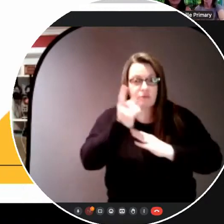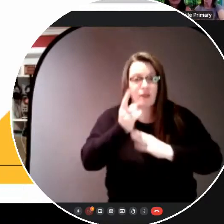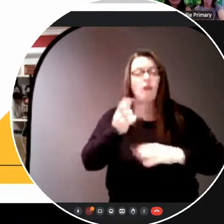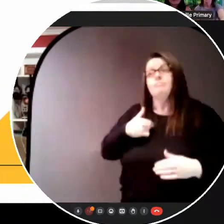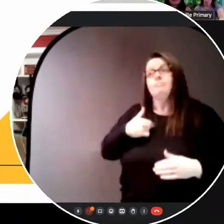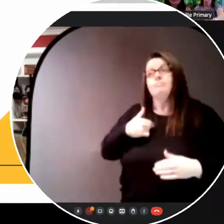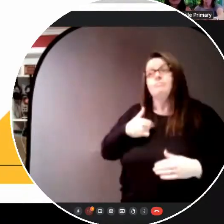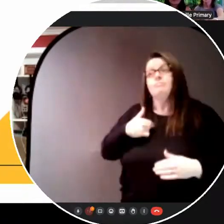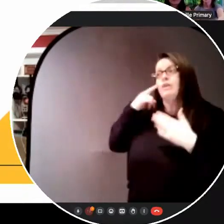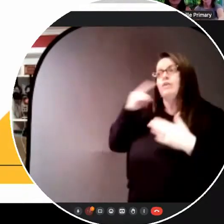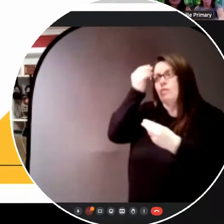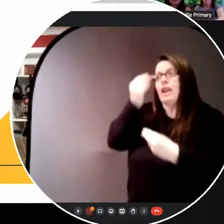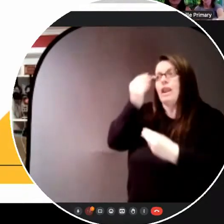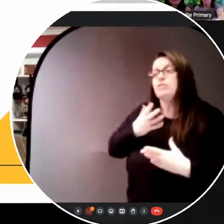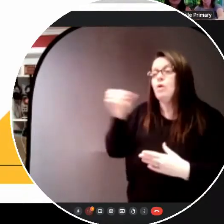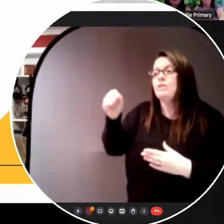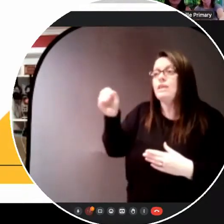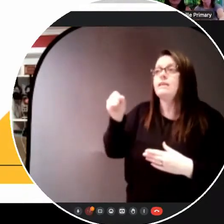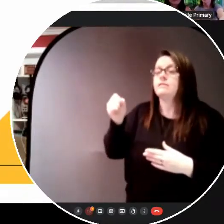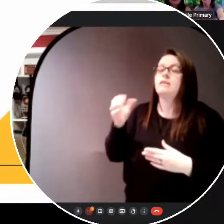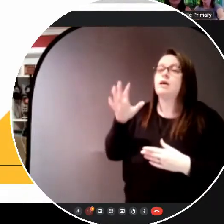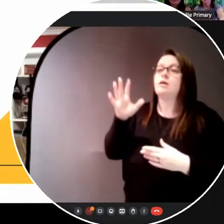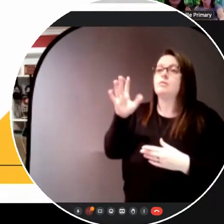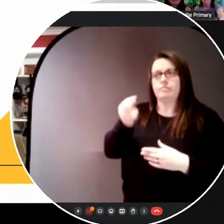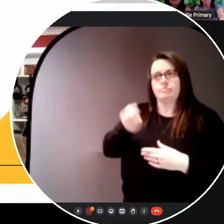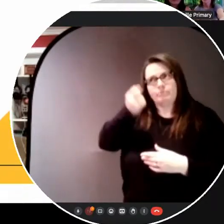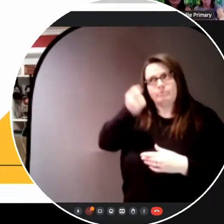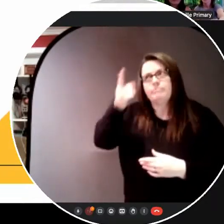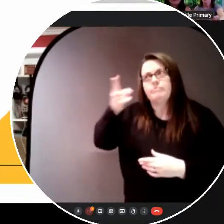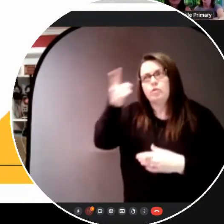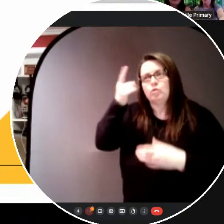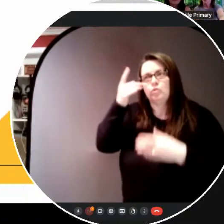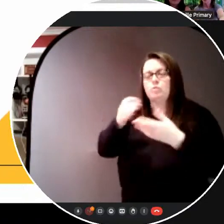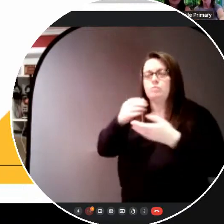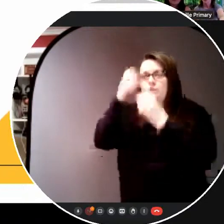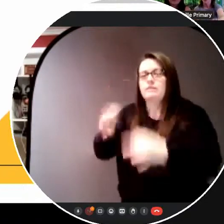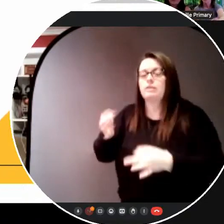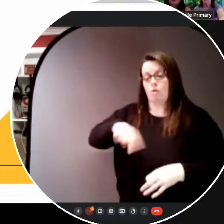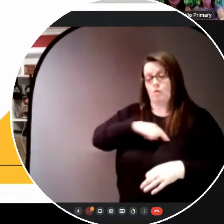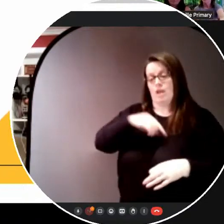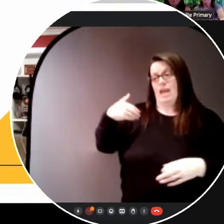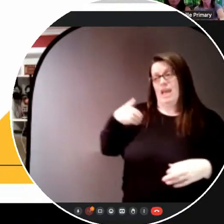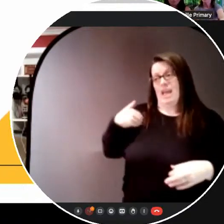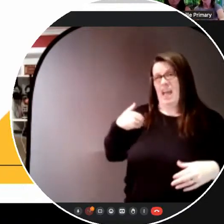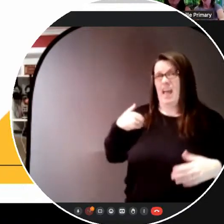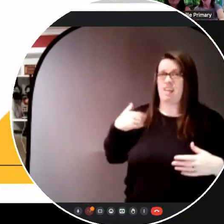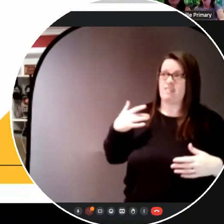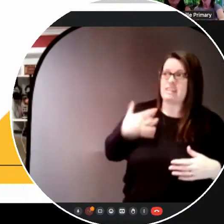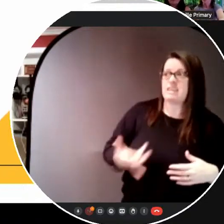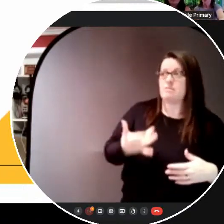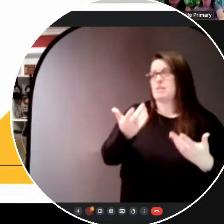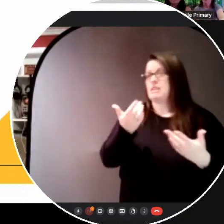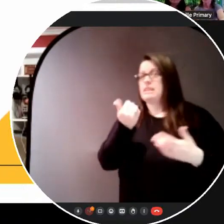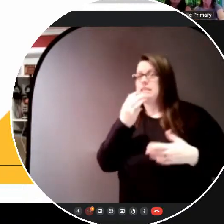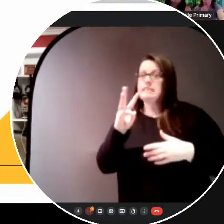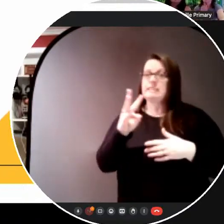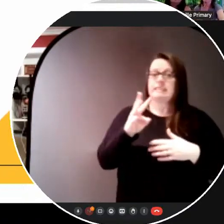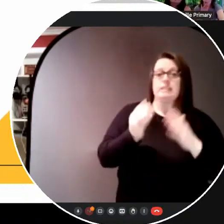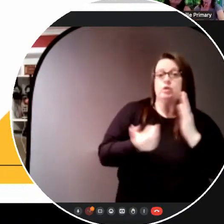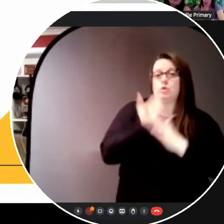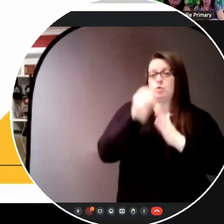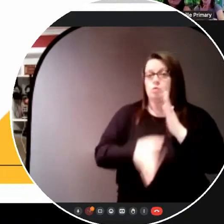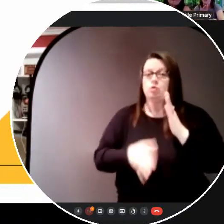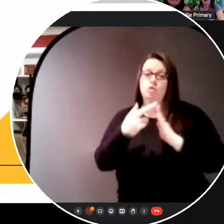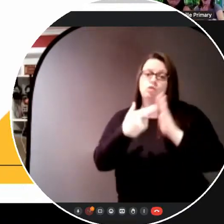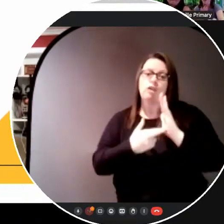when you're making decisions, please keep in mind that we have on average 16 new late registrations every year that are going to impact the numbers.